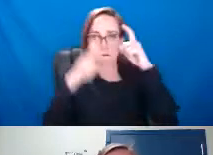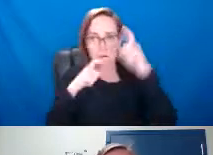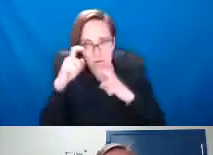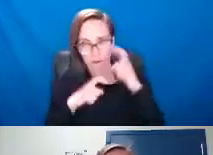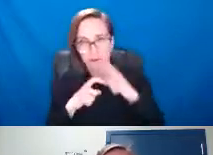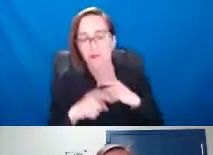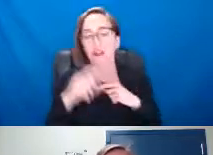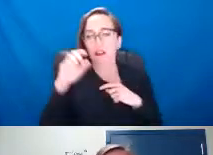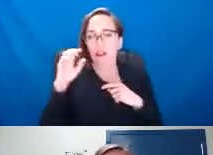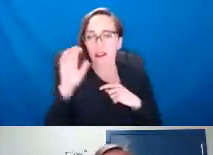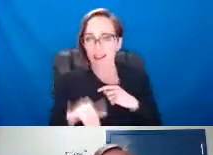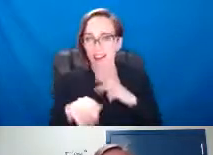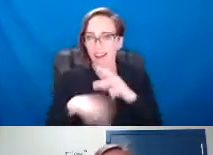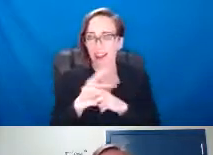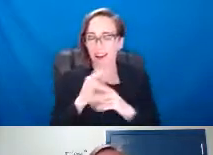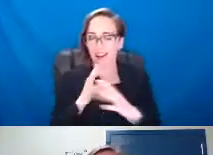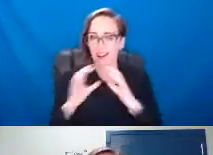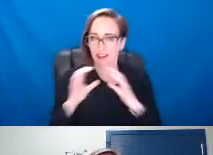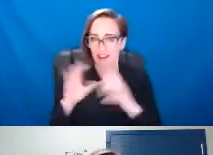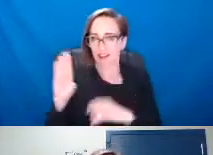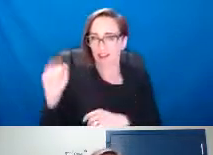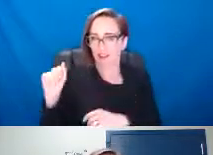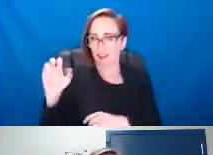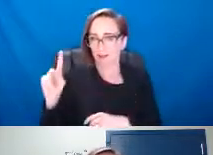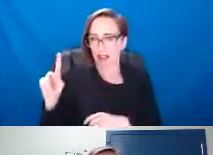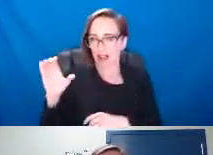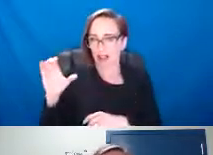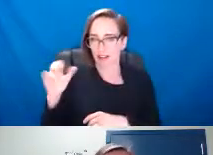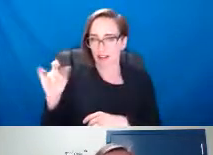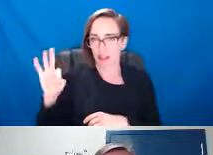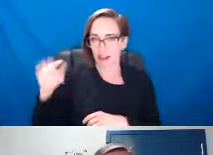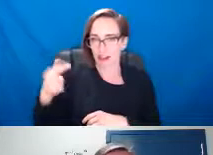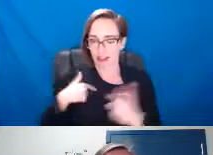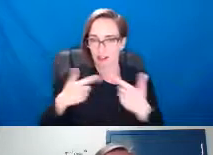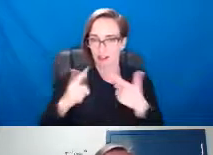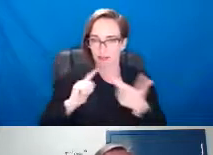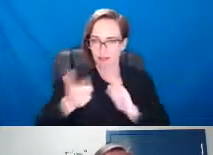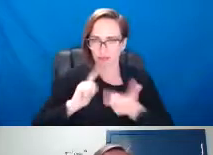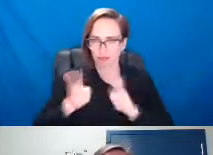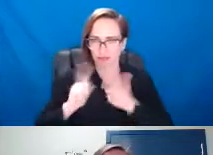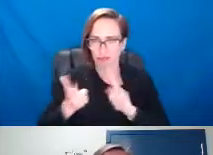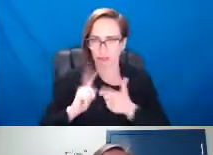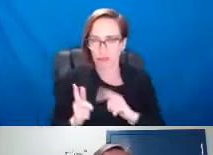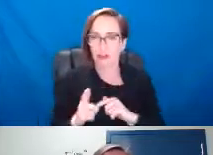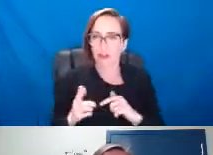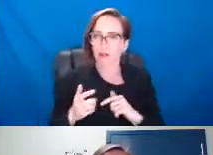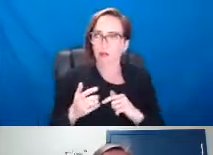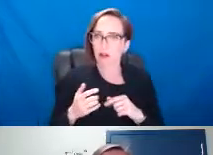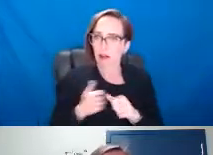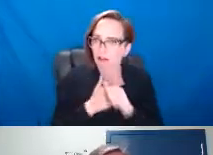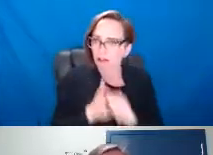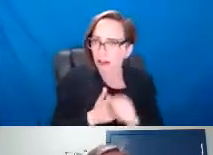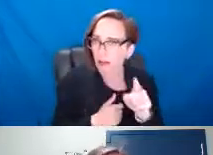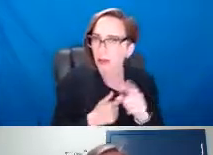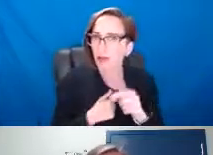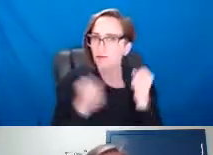that's what the beauty with protactile is, that the receiver can give immediate